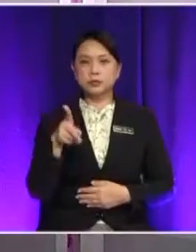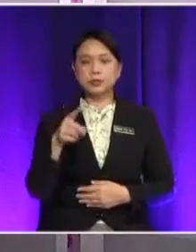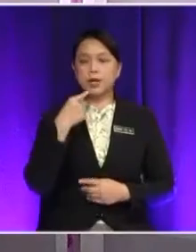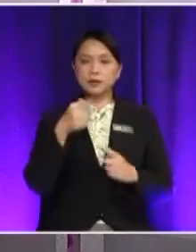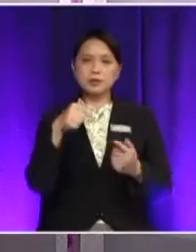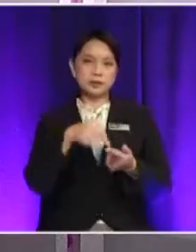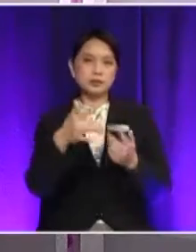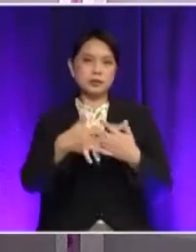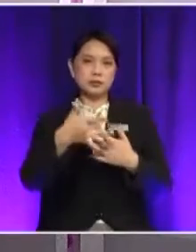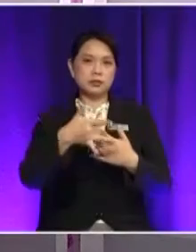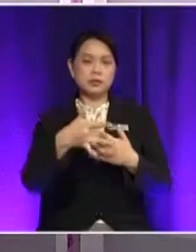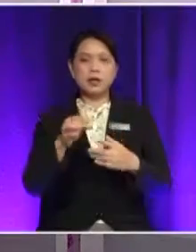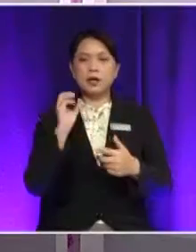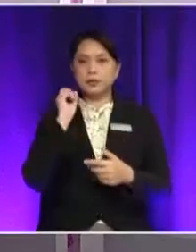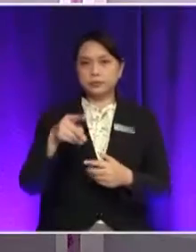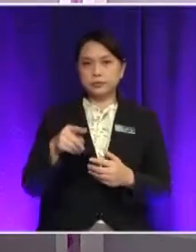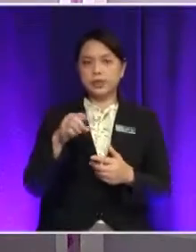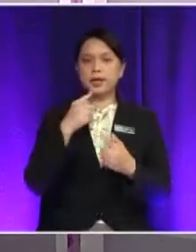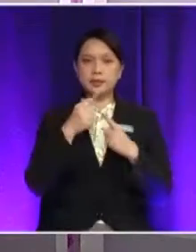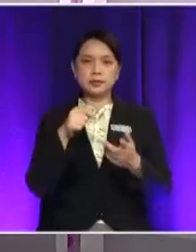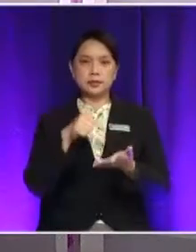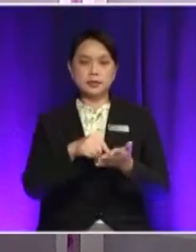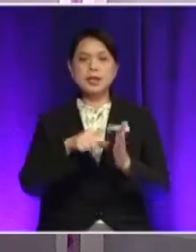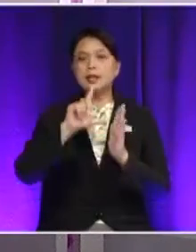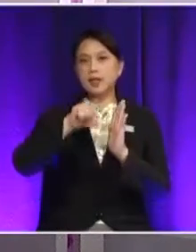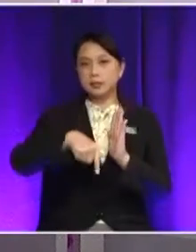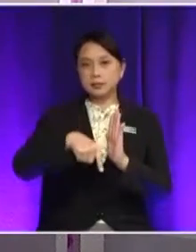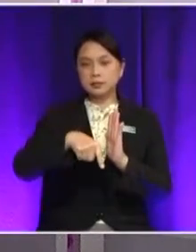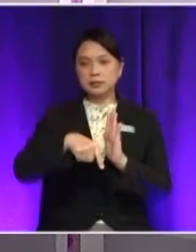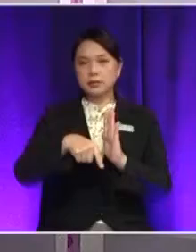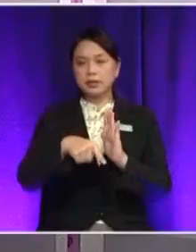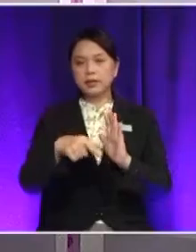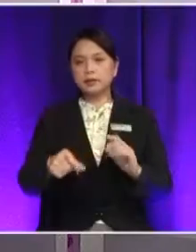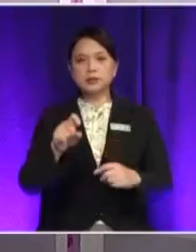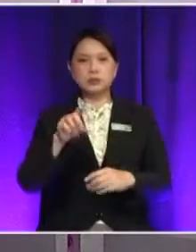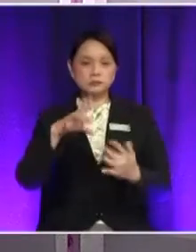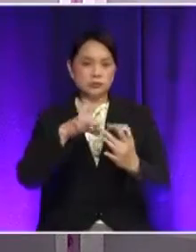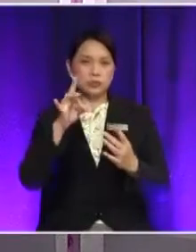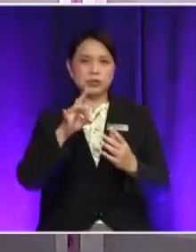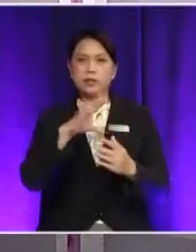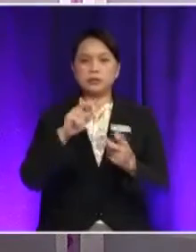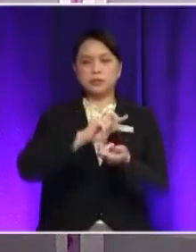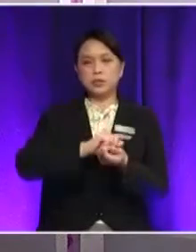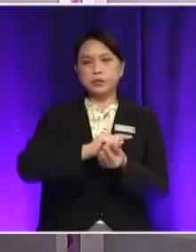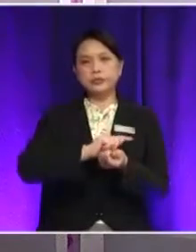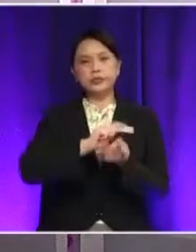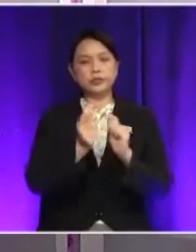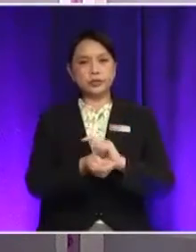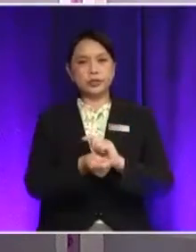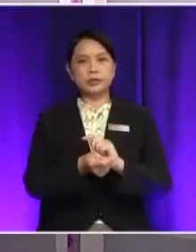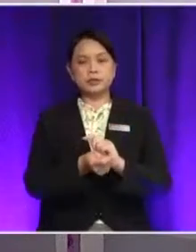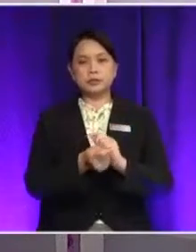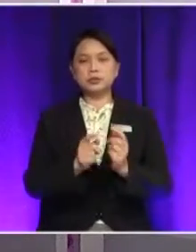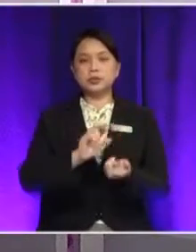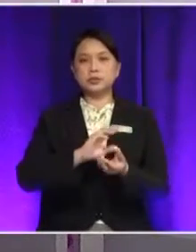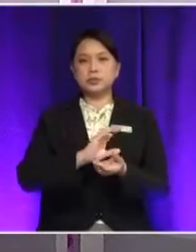up and haywire, that is where they tend to change their answers. And the worst part, oh, I shouldn't have changed. I got the